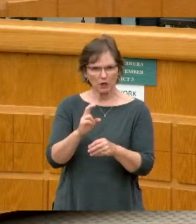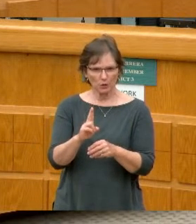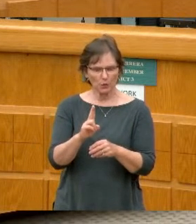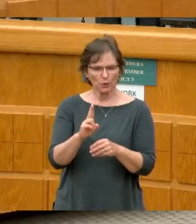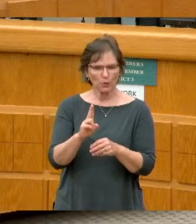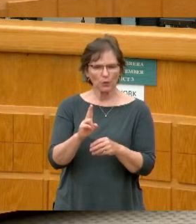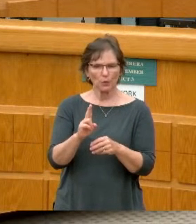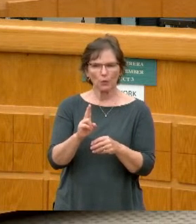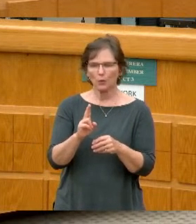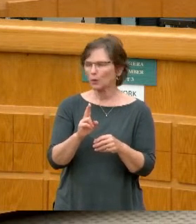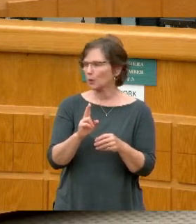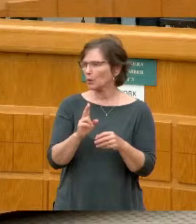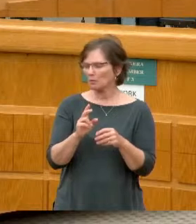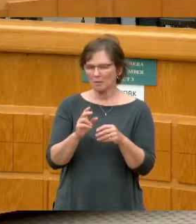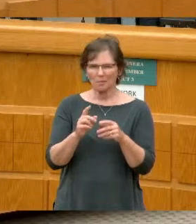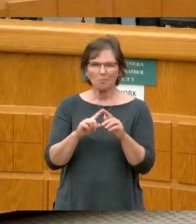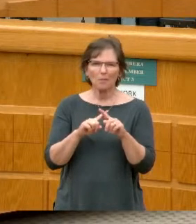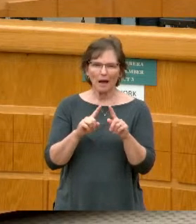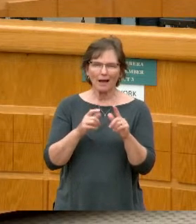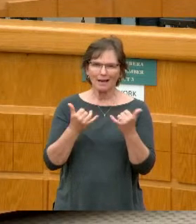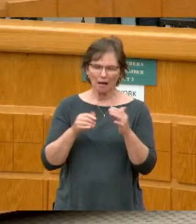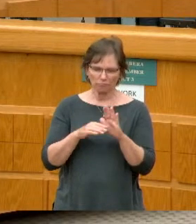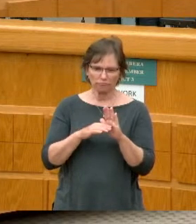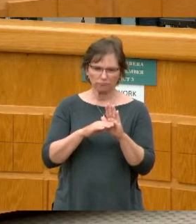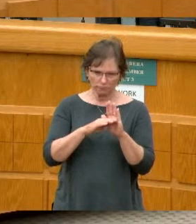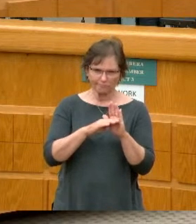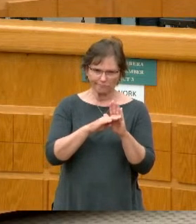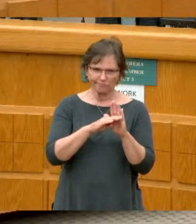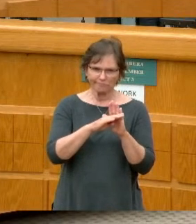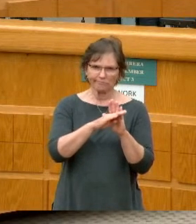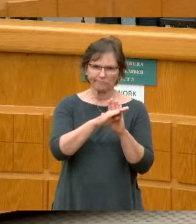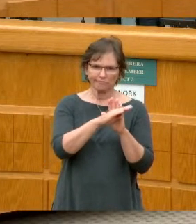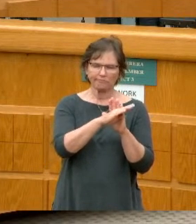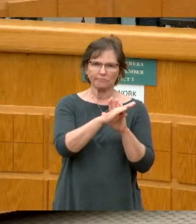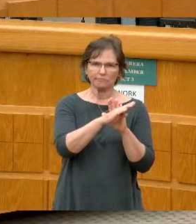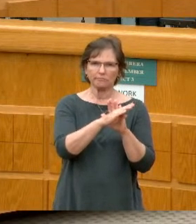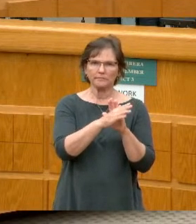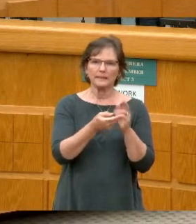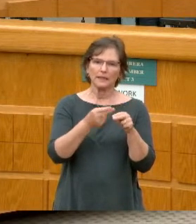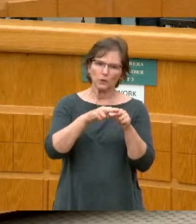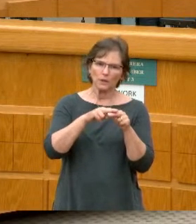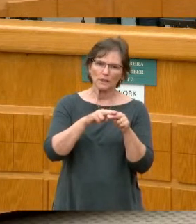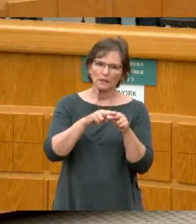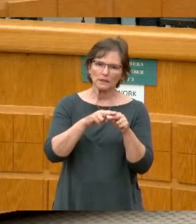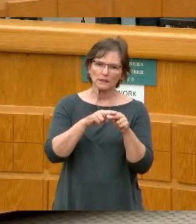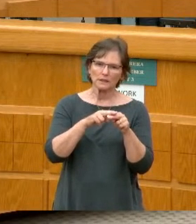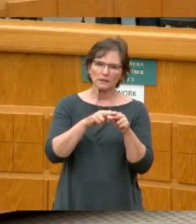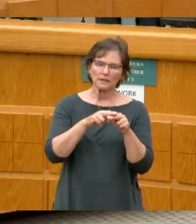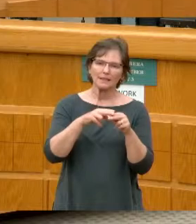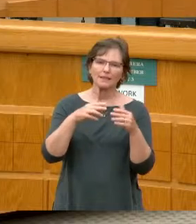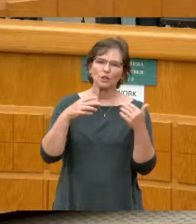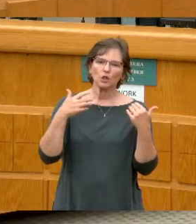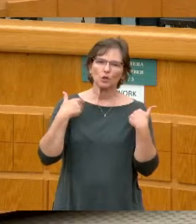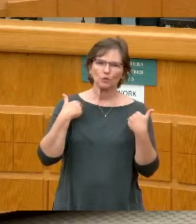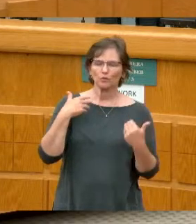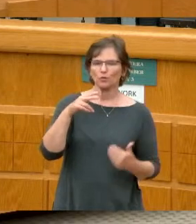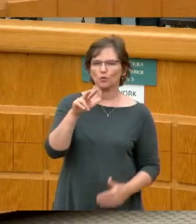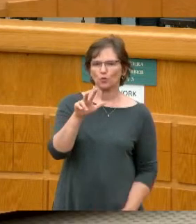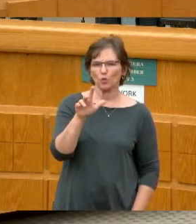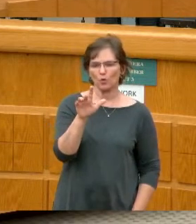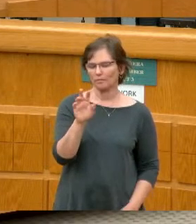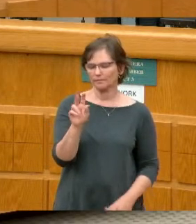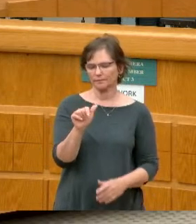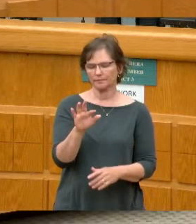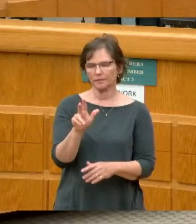So these are the ICU patients, and so if you look at the beginning of the slide, October